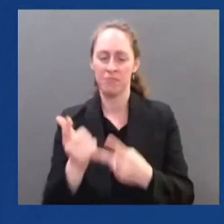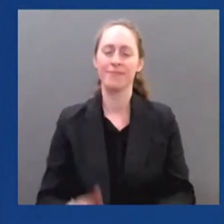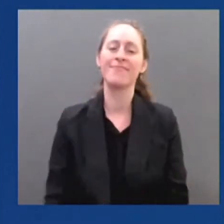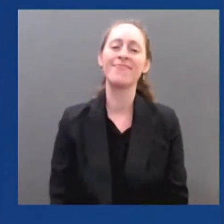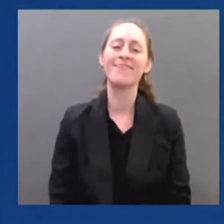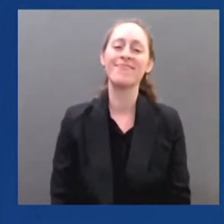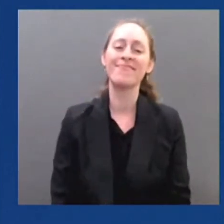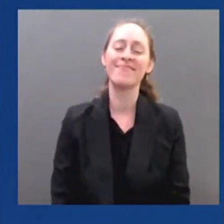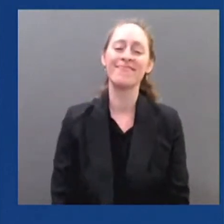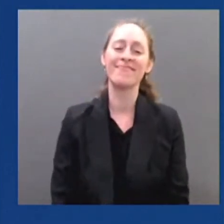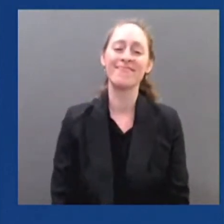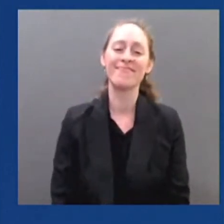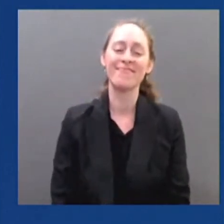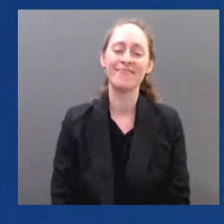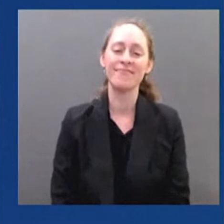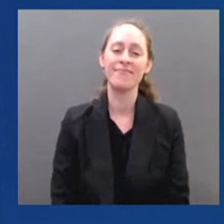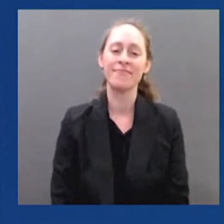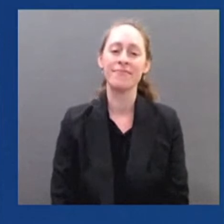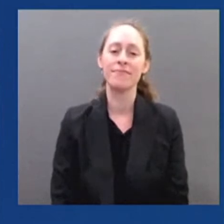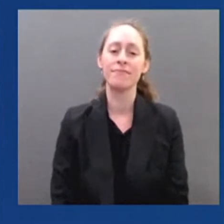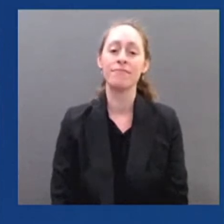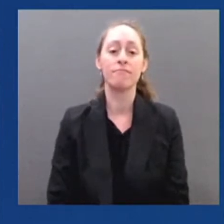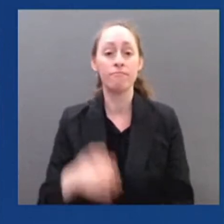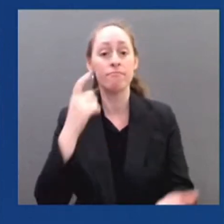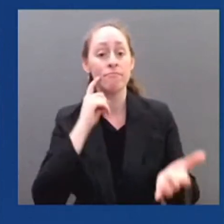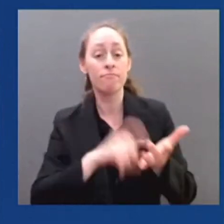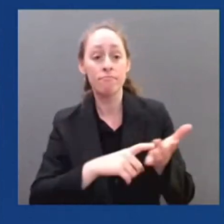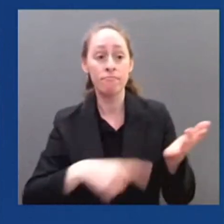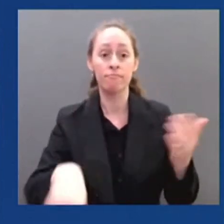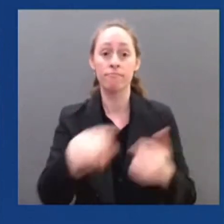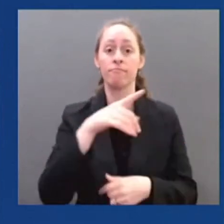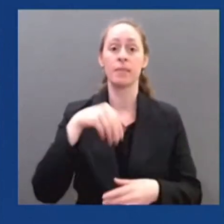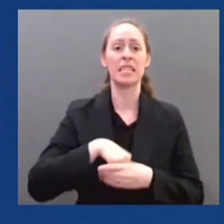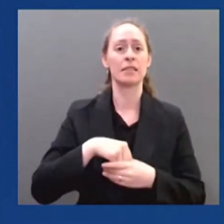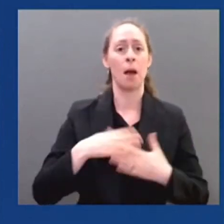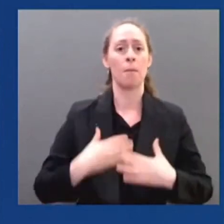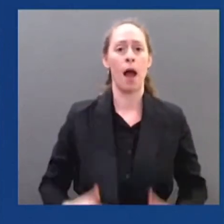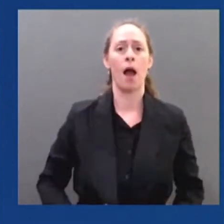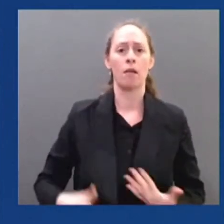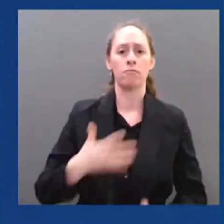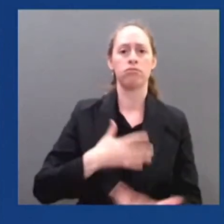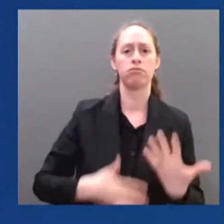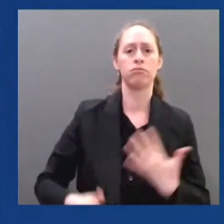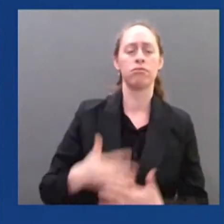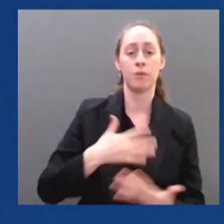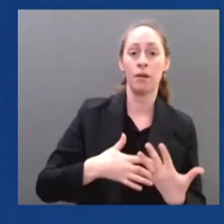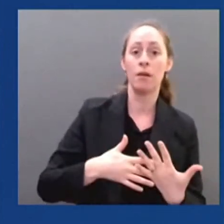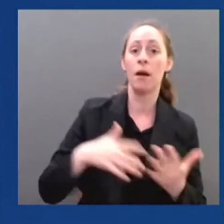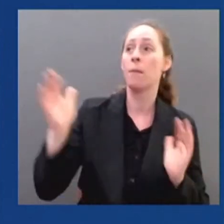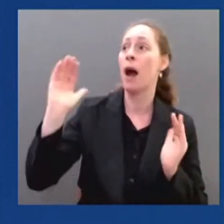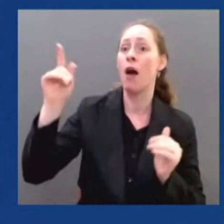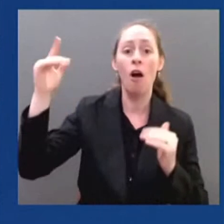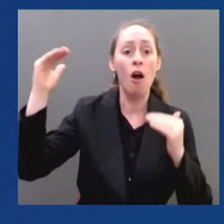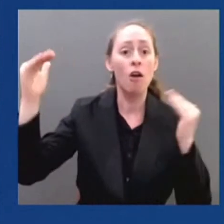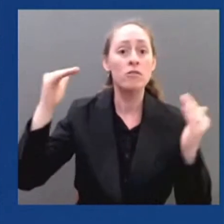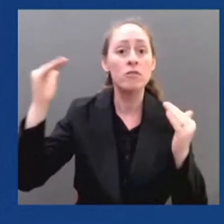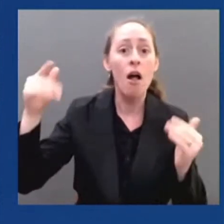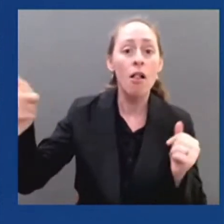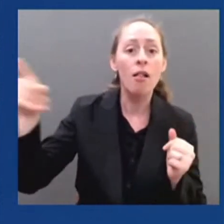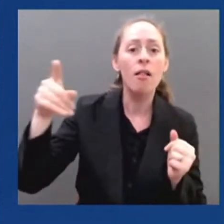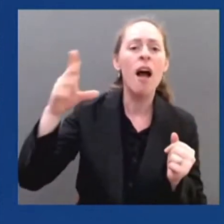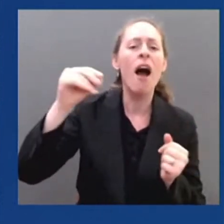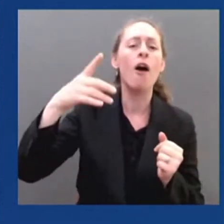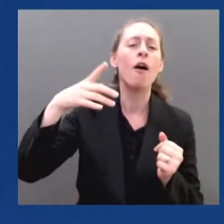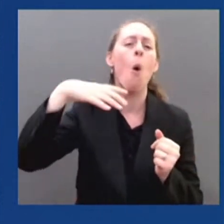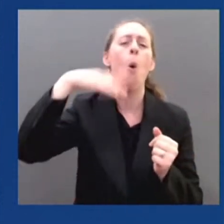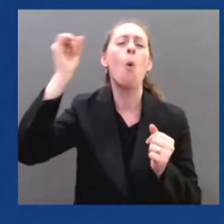to those responses in younger adults and in adults that were receiving a higher dose that unequivocally